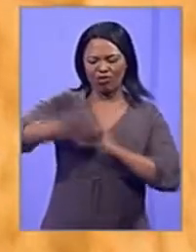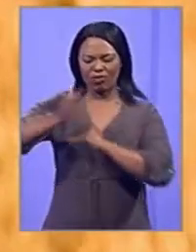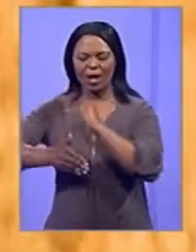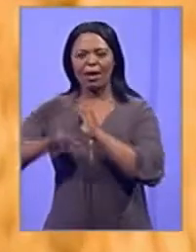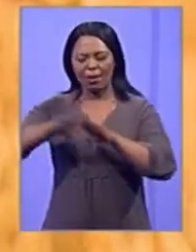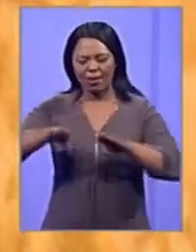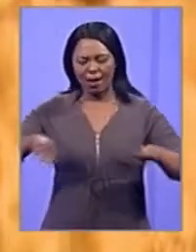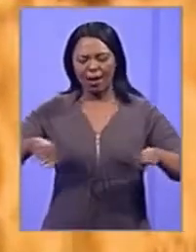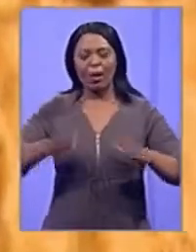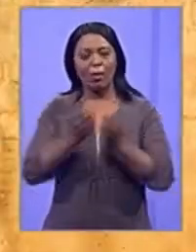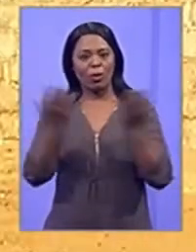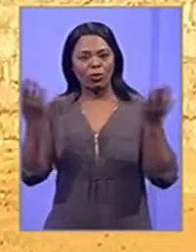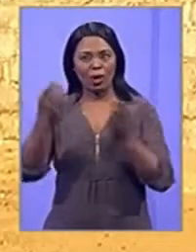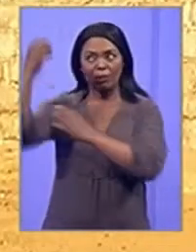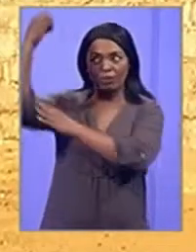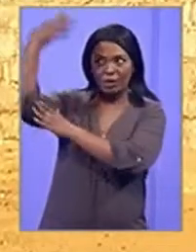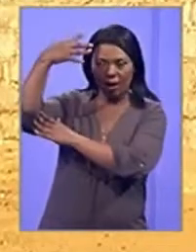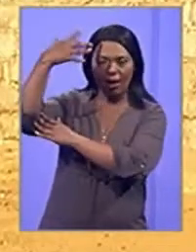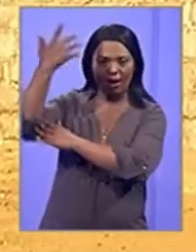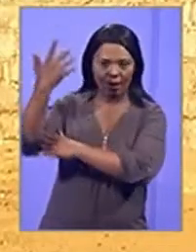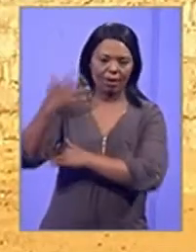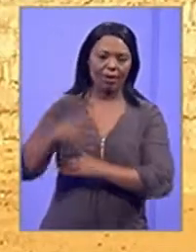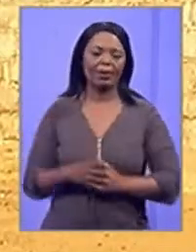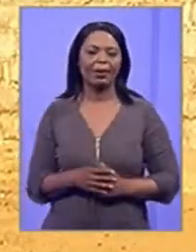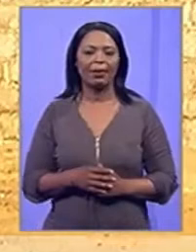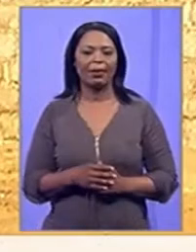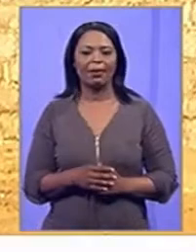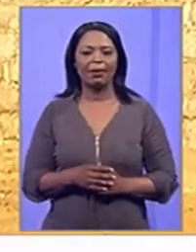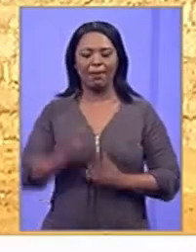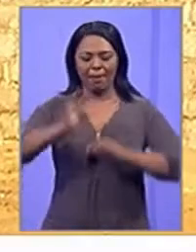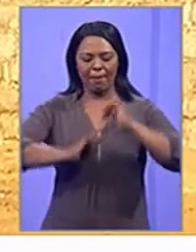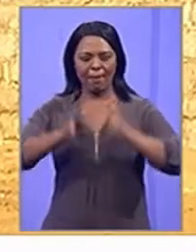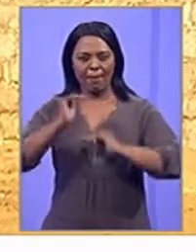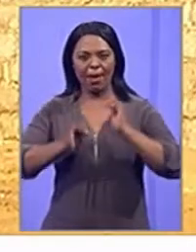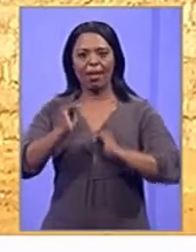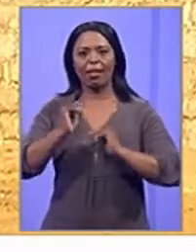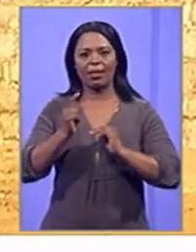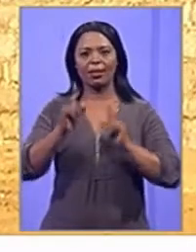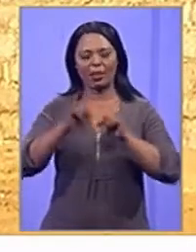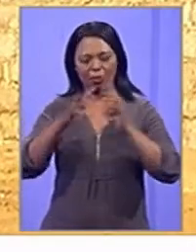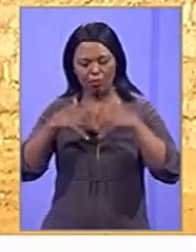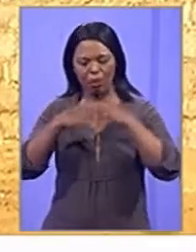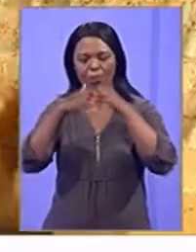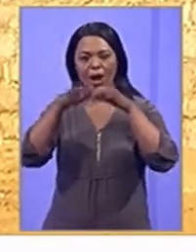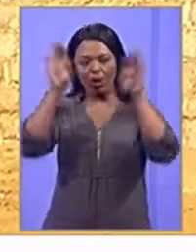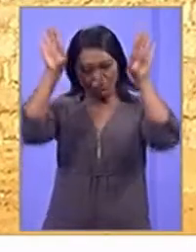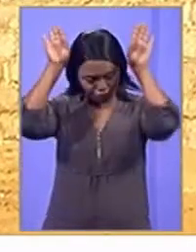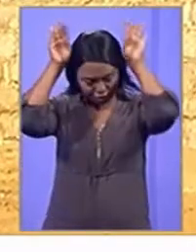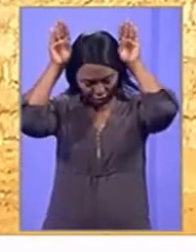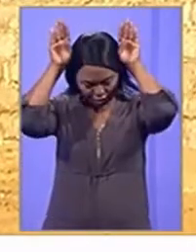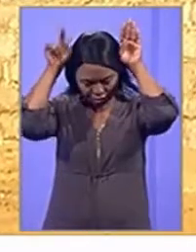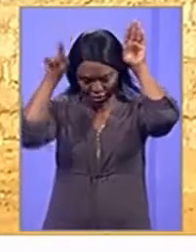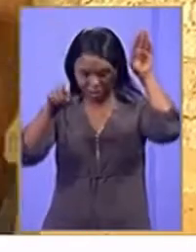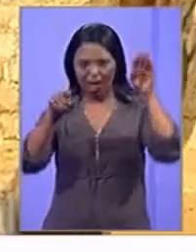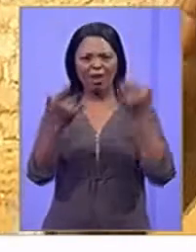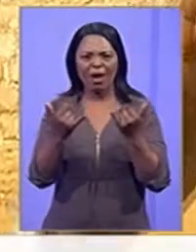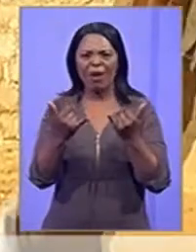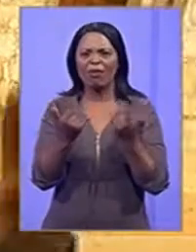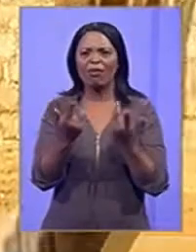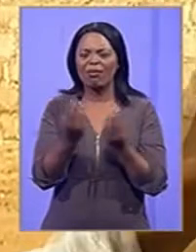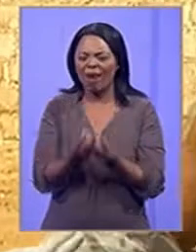kudu mosegare. Mo ga Phahle gore re bone re rule keretšhe ke ka baka la ge e le gore re bona bana ba thatha le memila